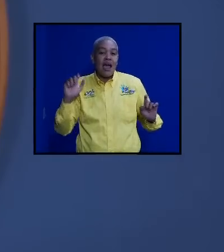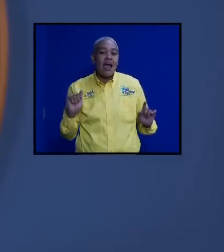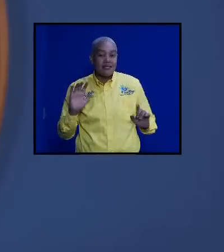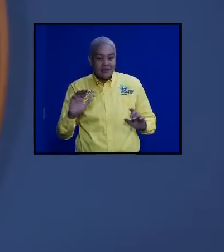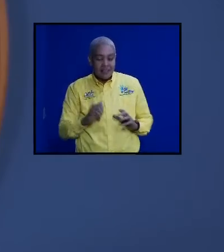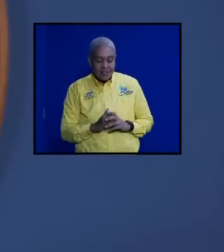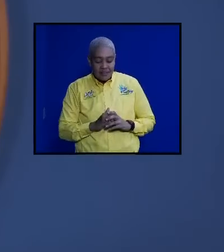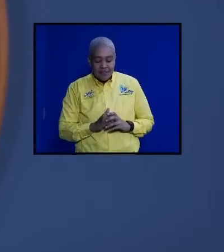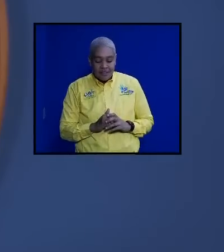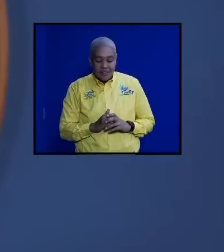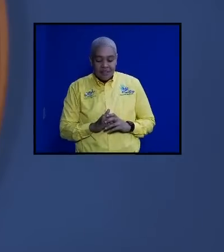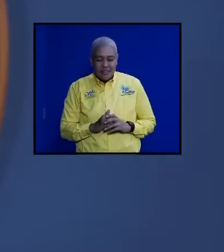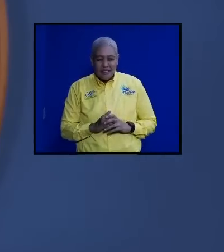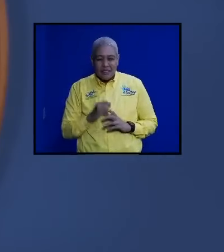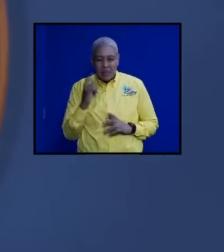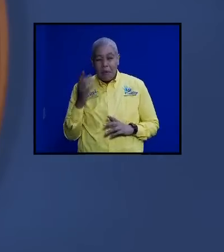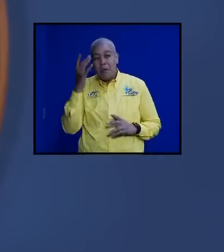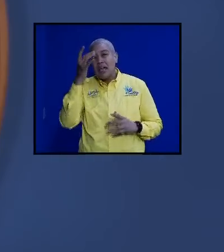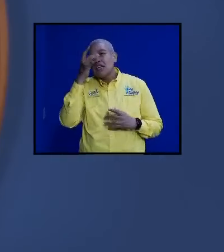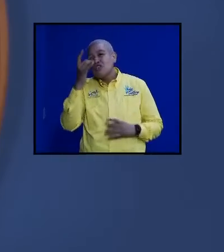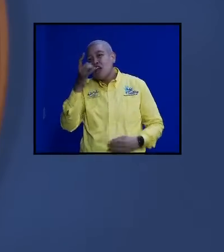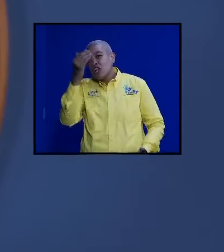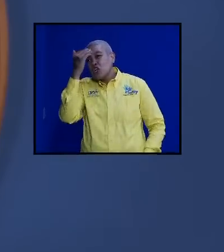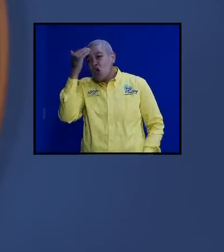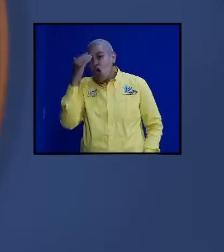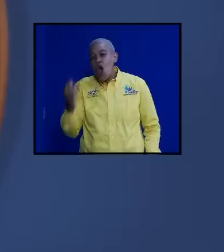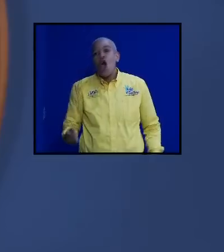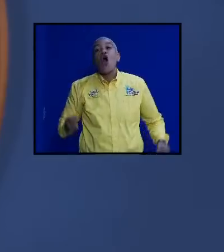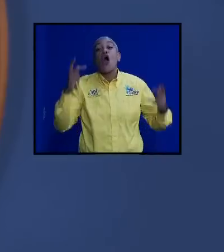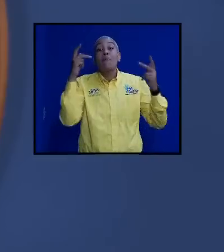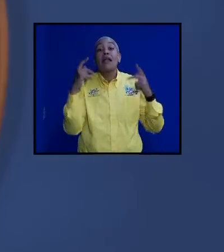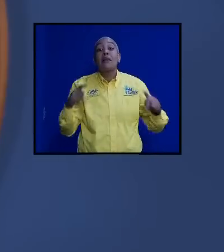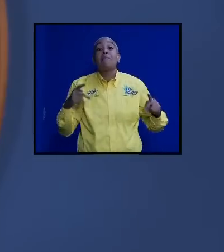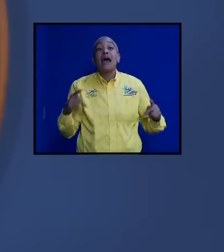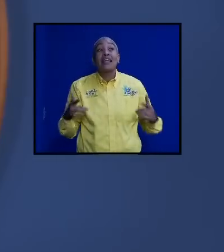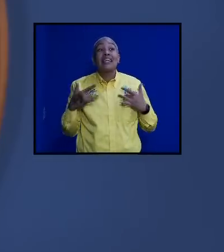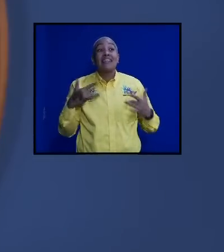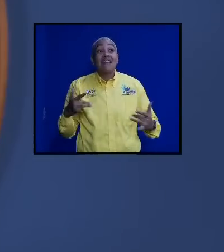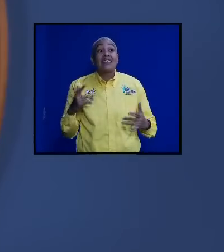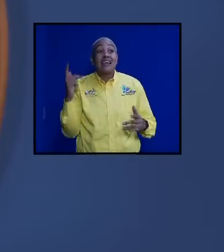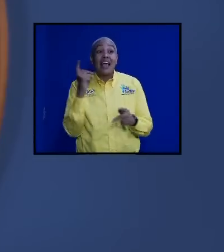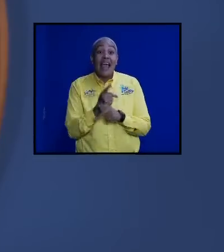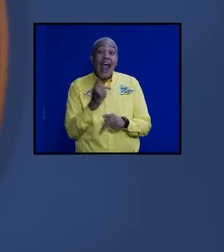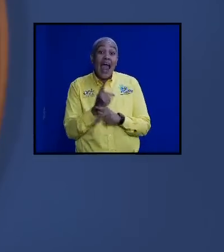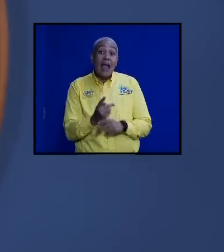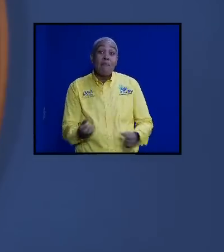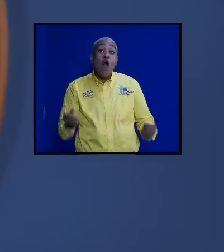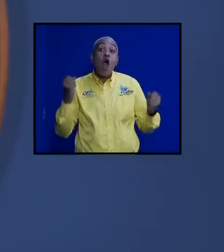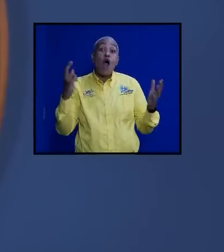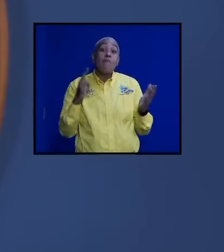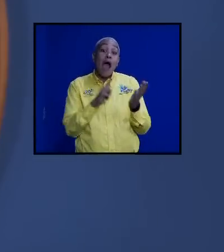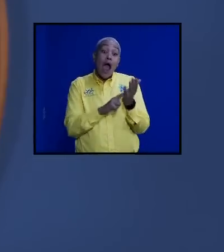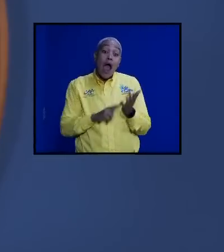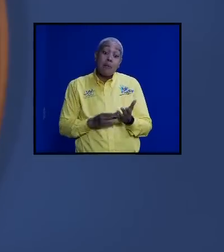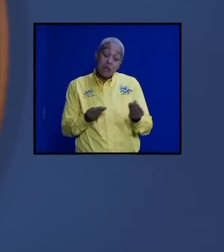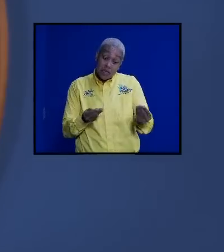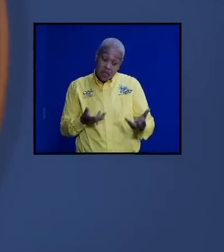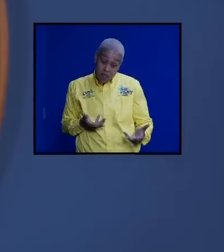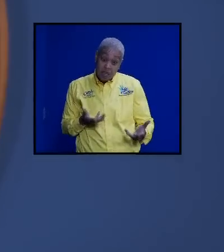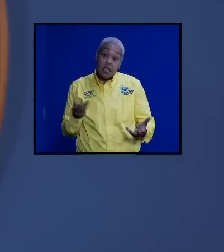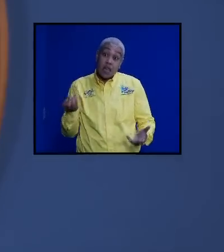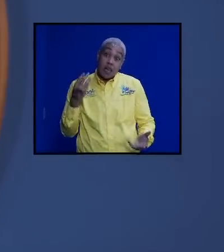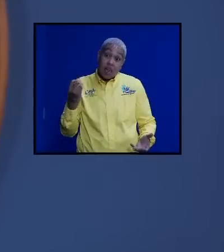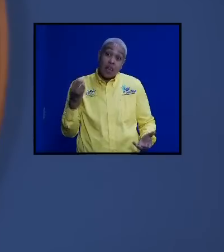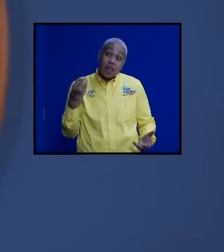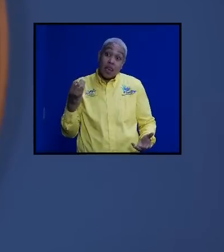interested in knowing how many parties and events have been kept, how many applications have been put